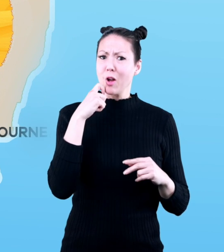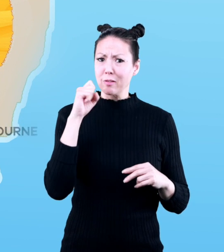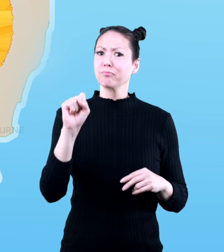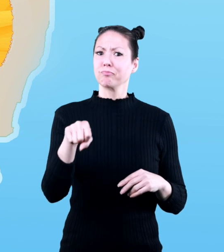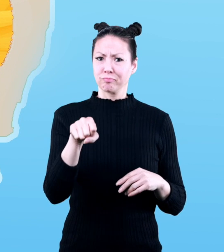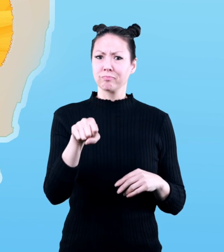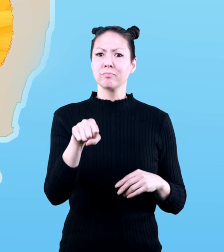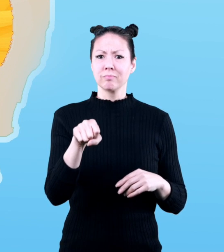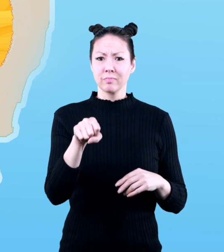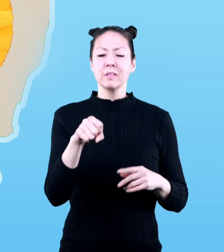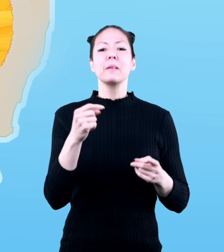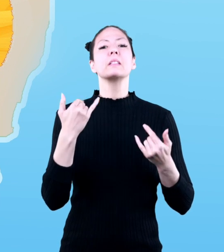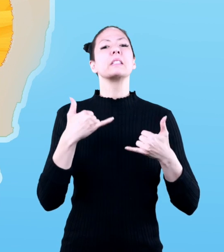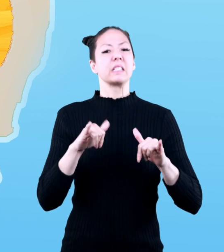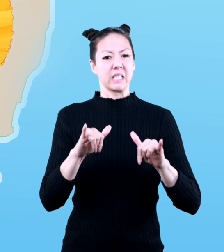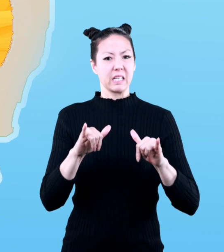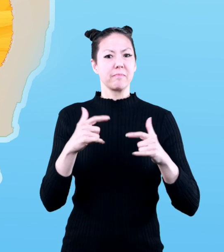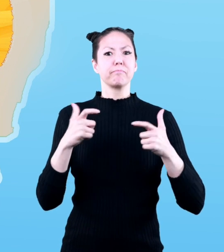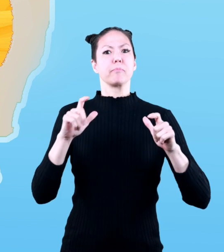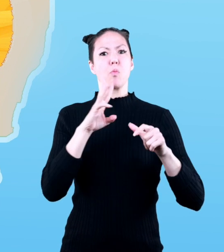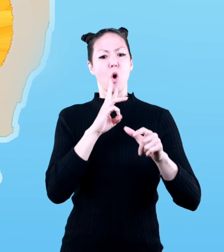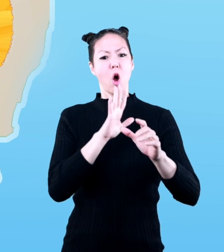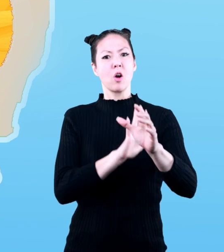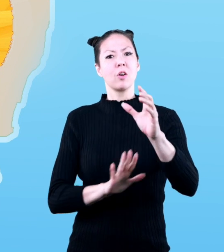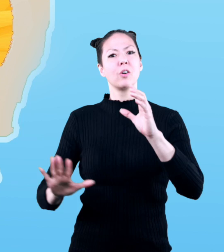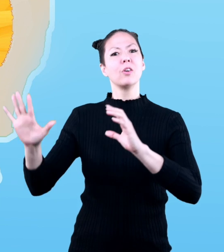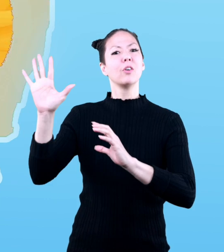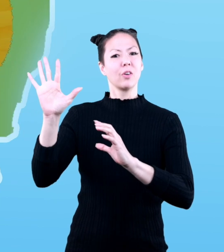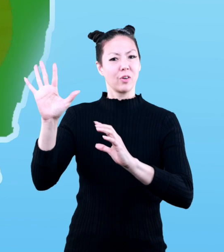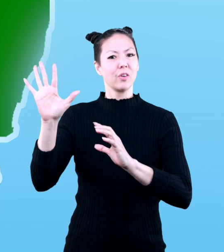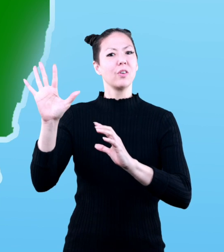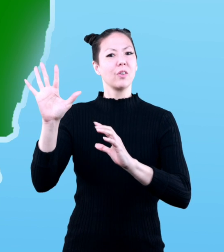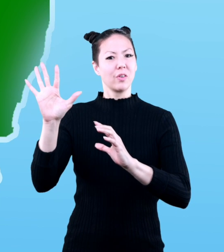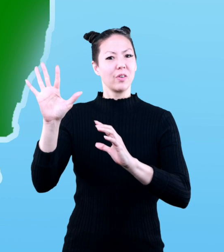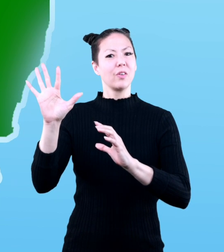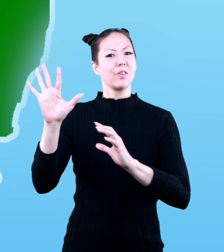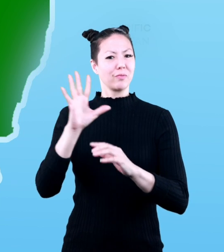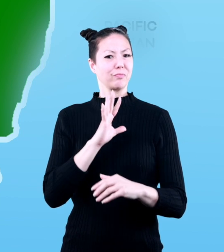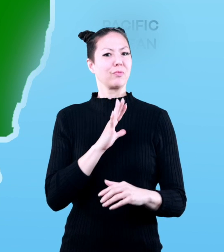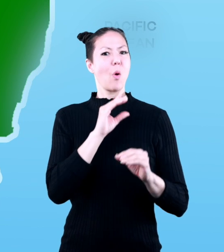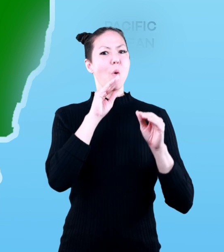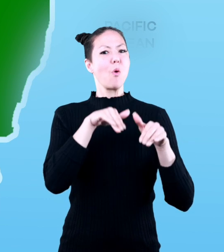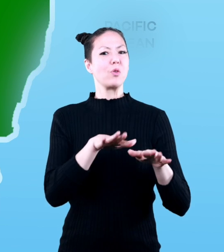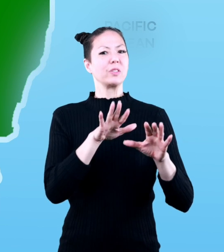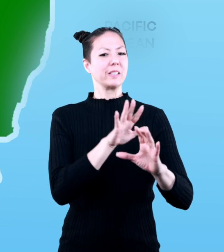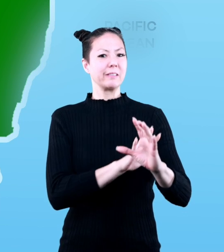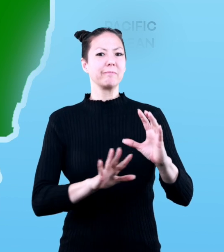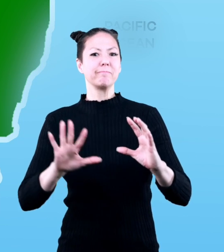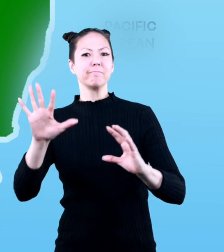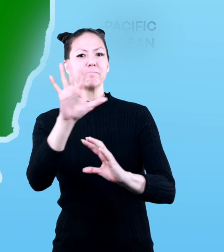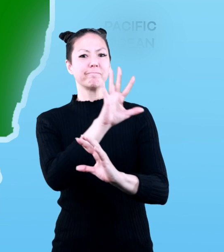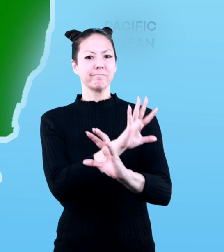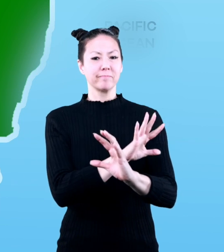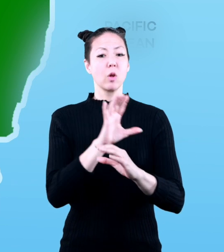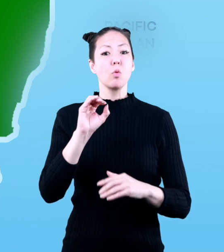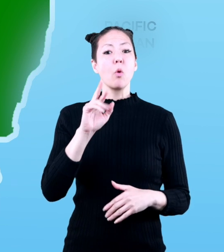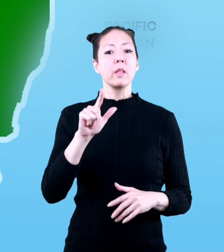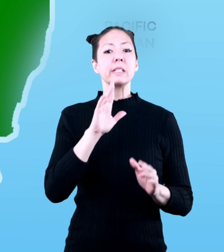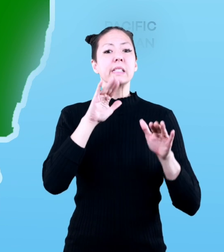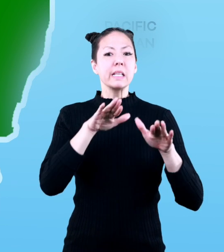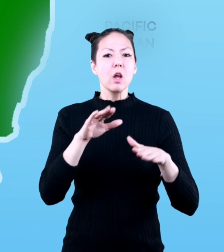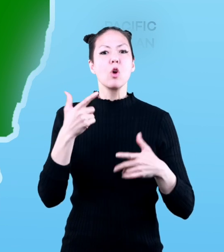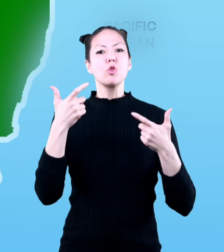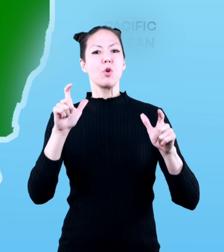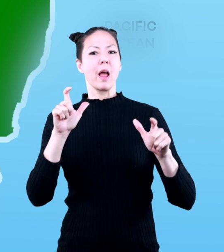is super dry, there are still major bodies of water besides the surrounding oceans that exist.